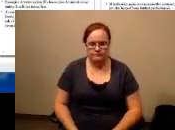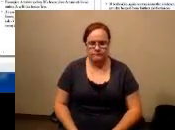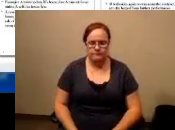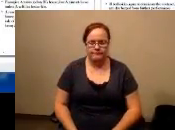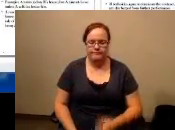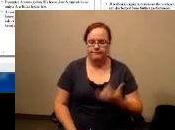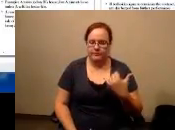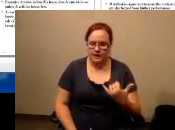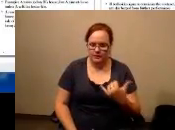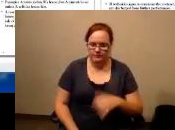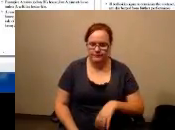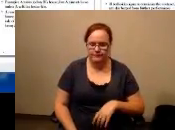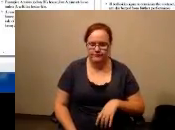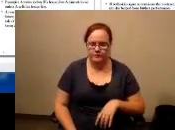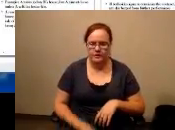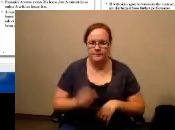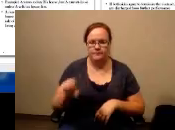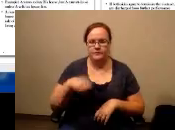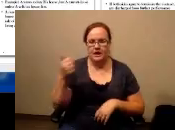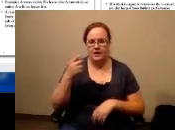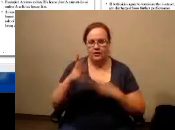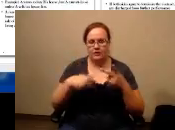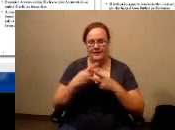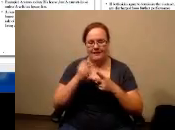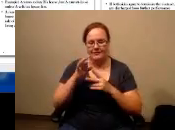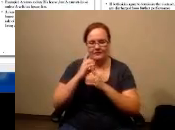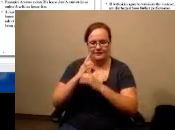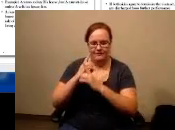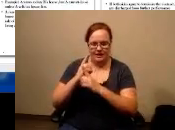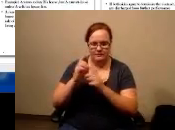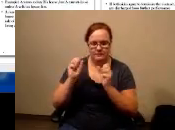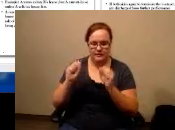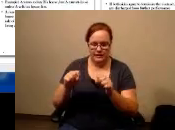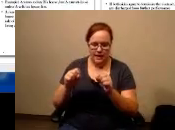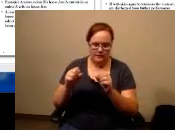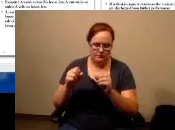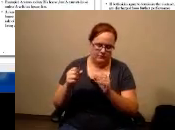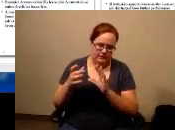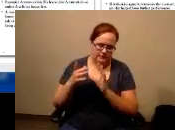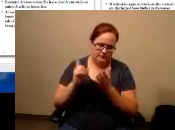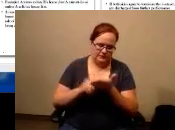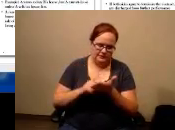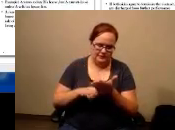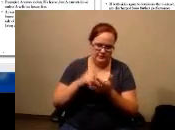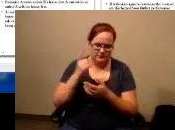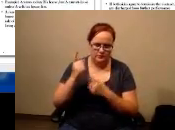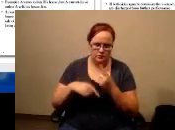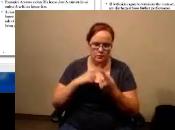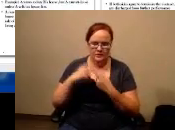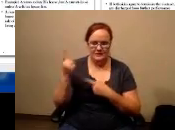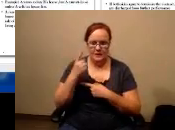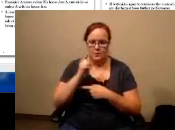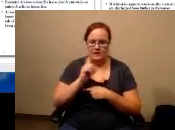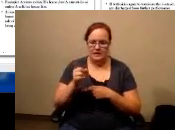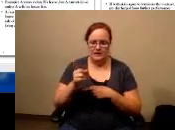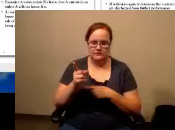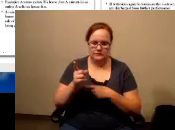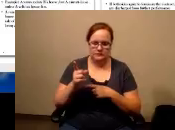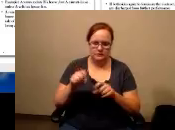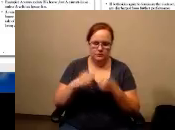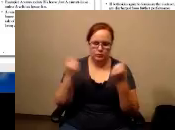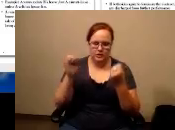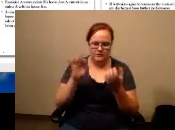Now, another type of defense that can be raised when somebody is sued for breach of contract is statute of